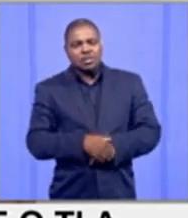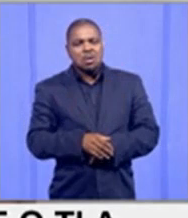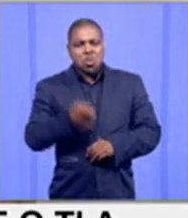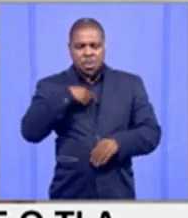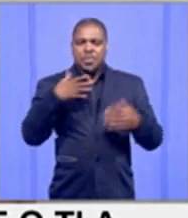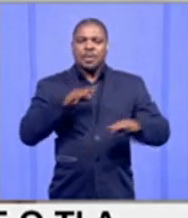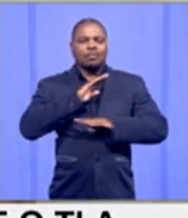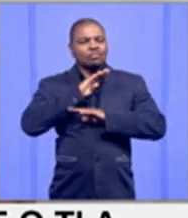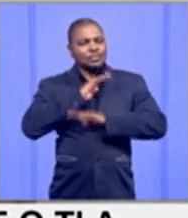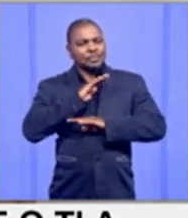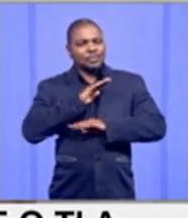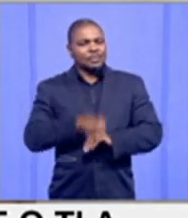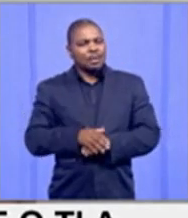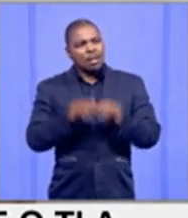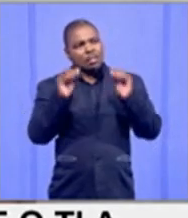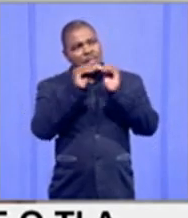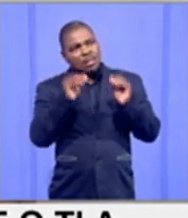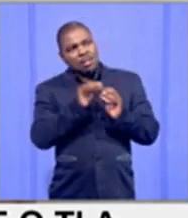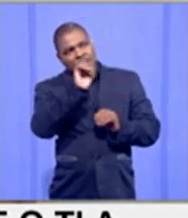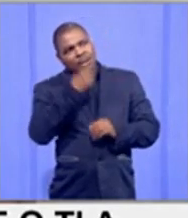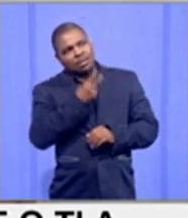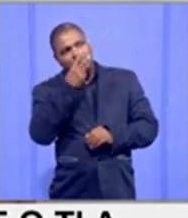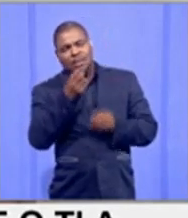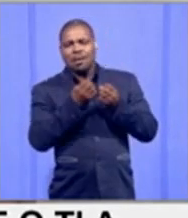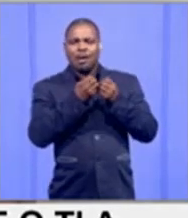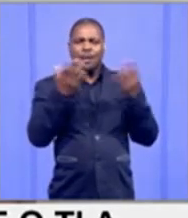generally impressed with the numbers that we see in terms of how